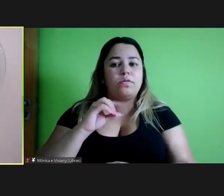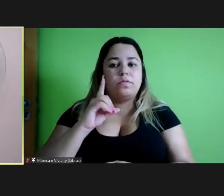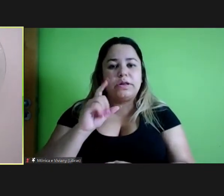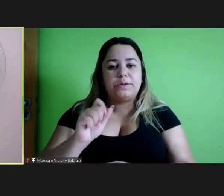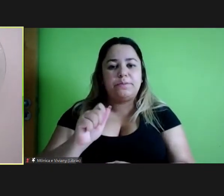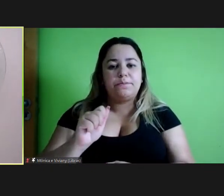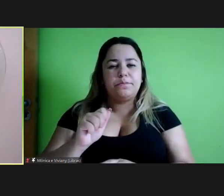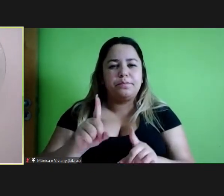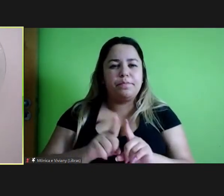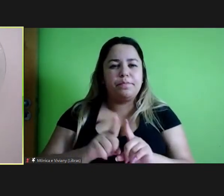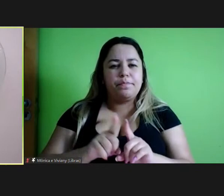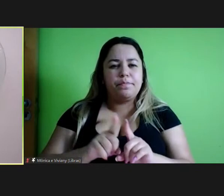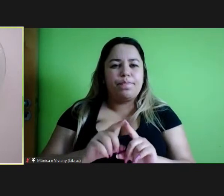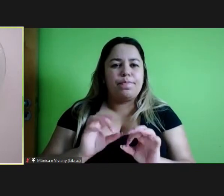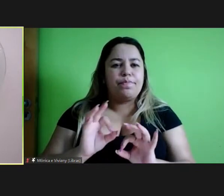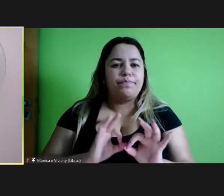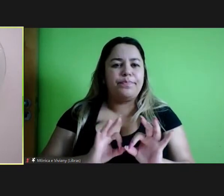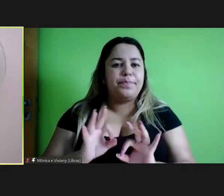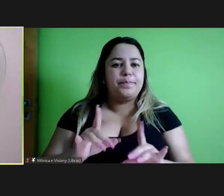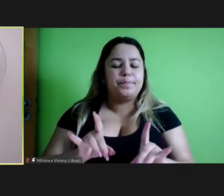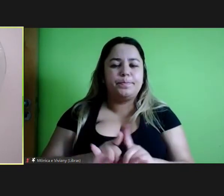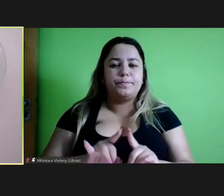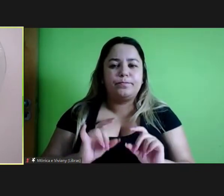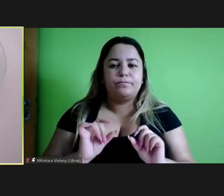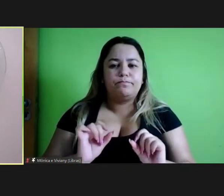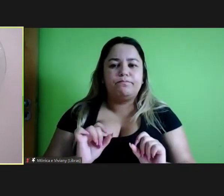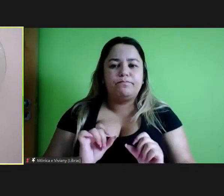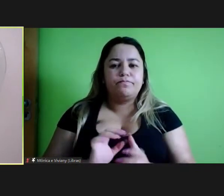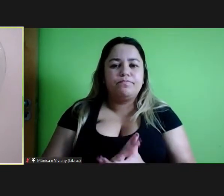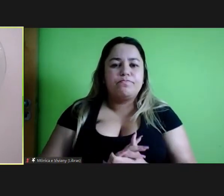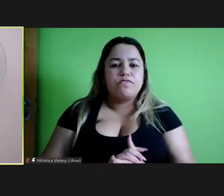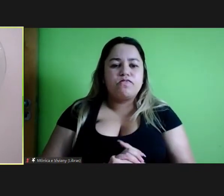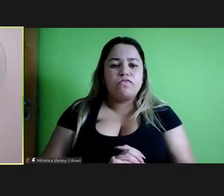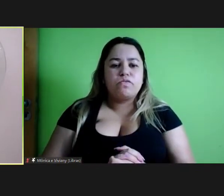Study of Obesity and the World Health Organization.